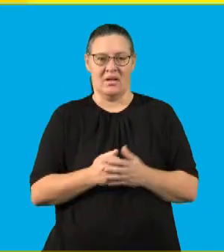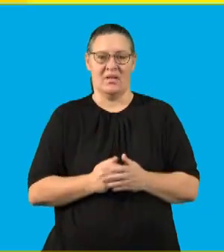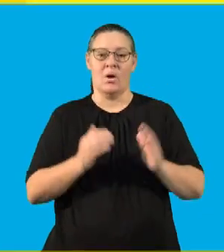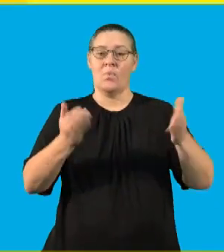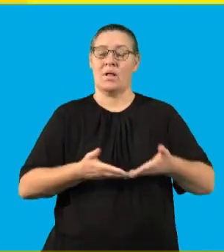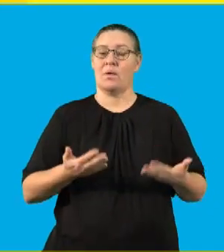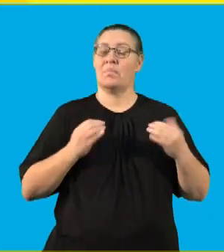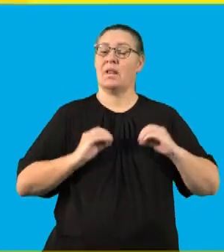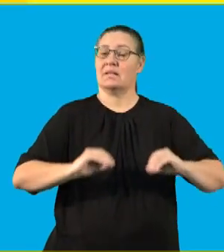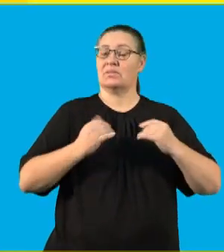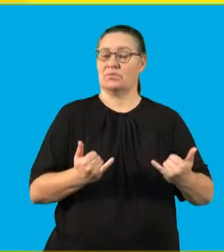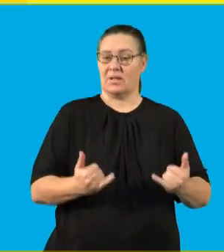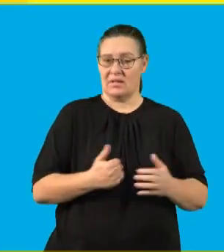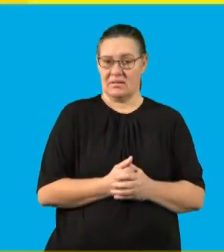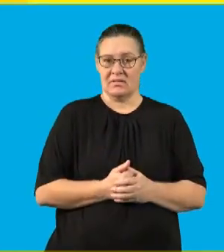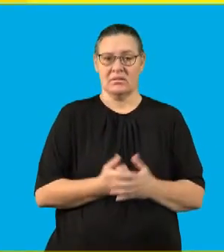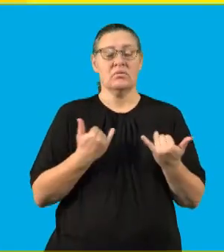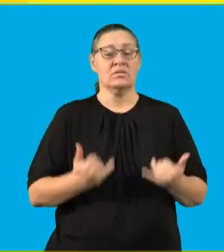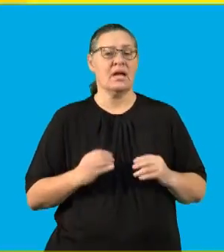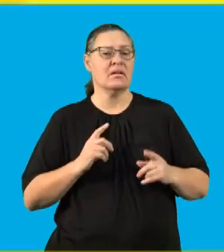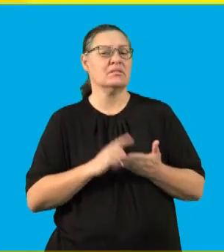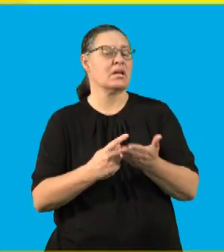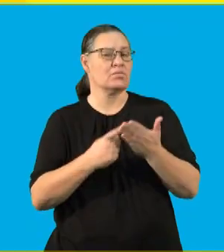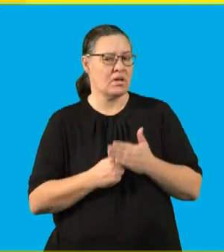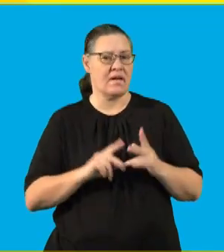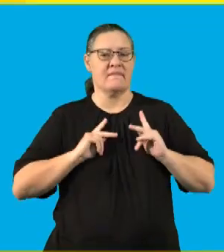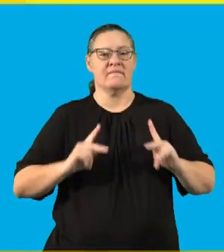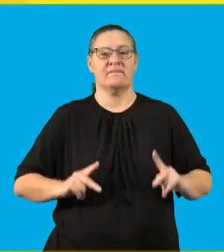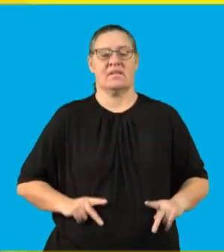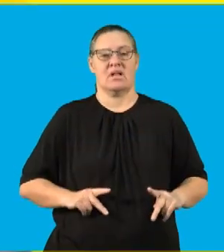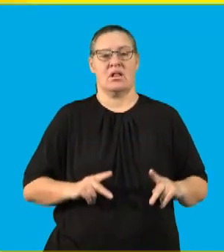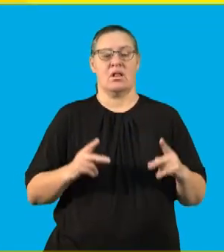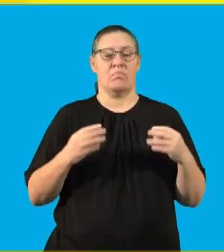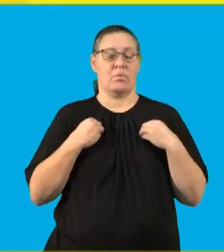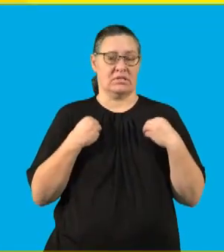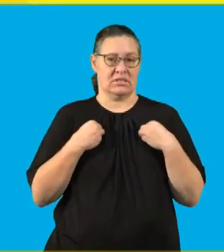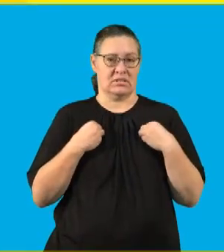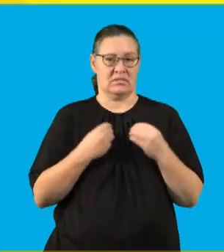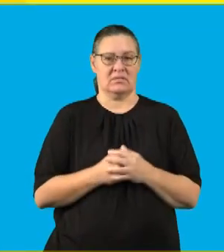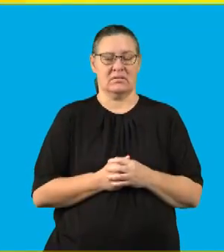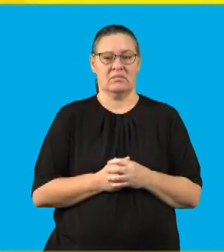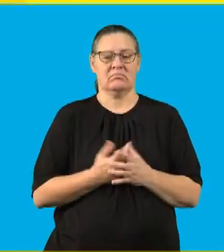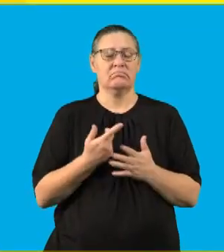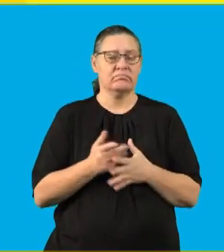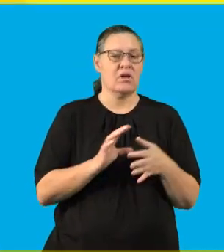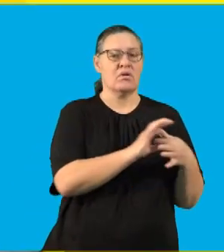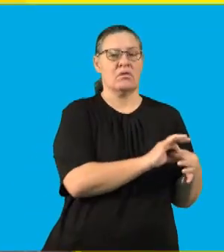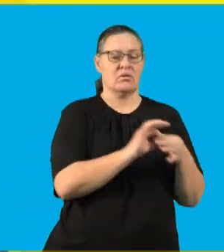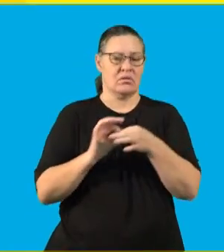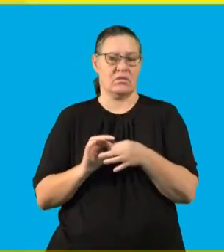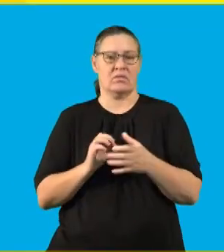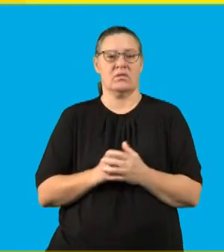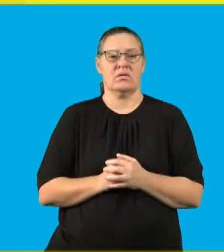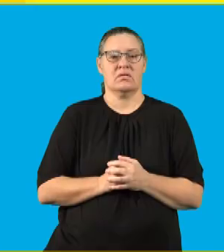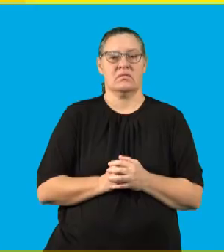Hello learners and welcome to today's lesson. So in this lesson you're going to be discussing physical properties. Now these physical properties, they are in relation